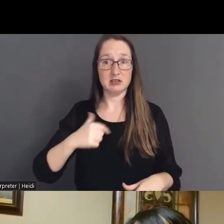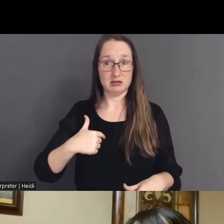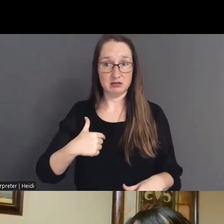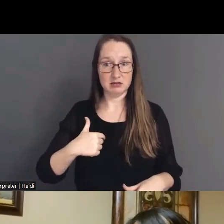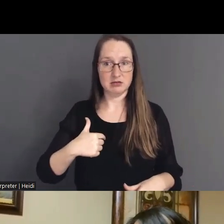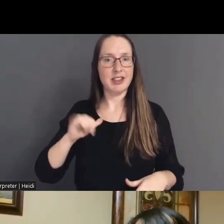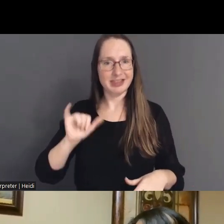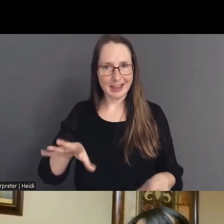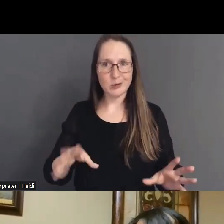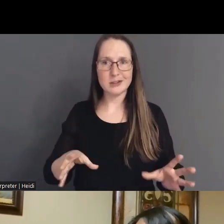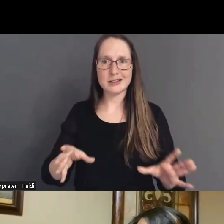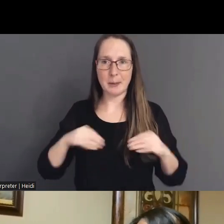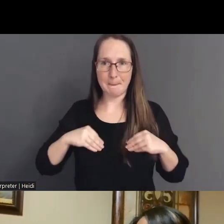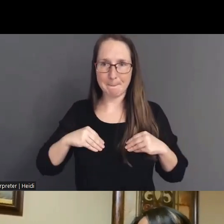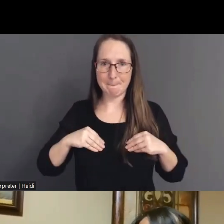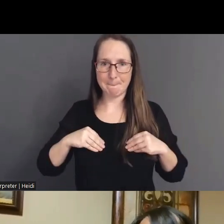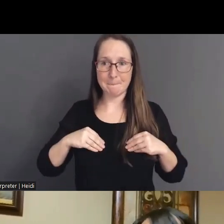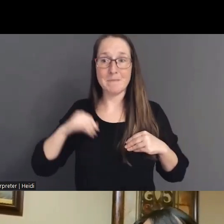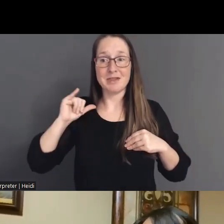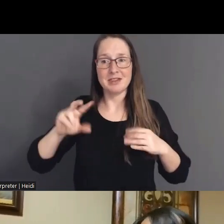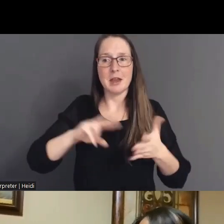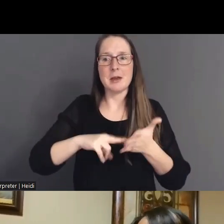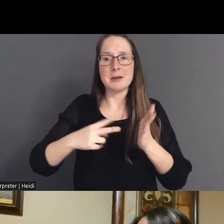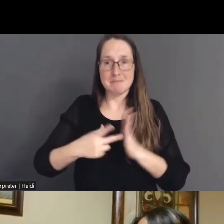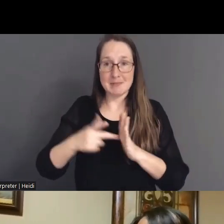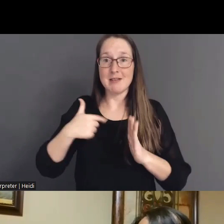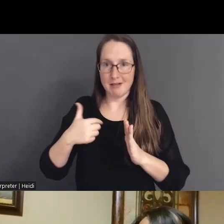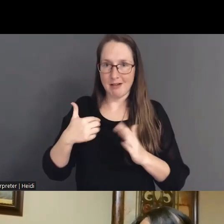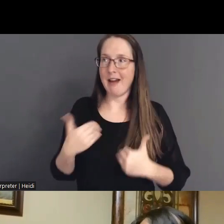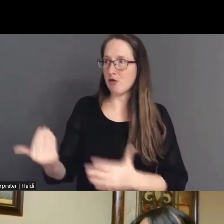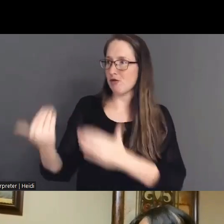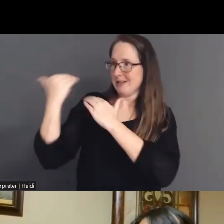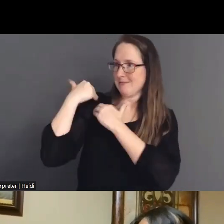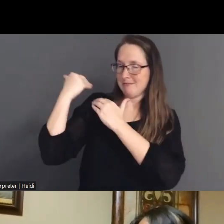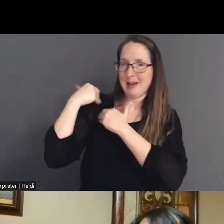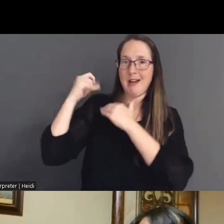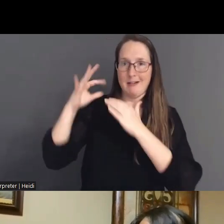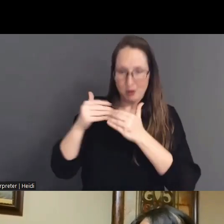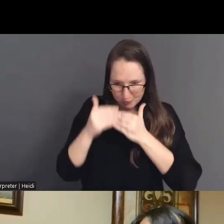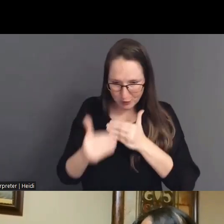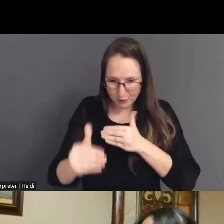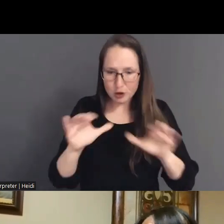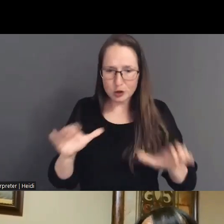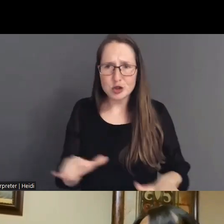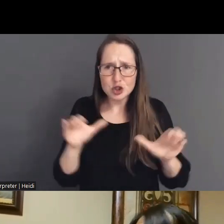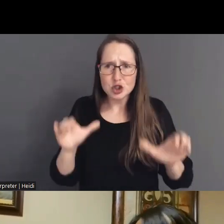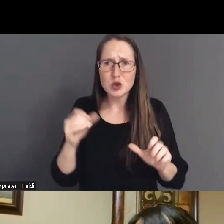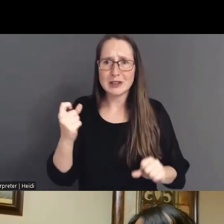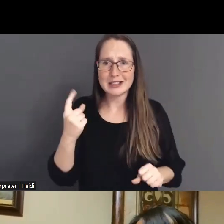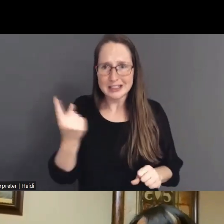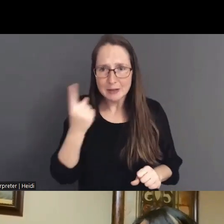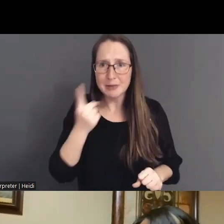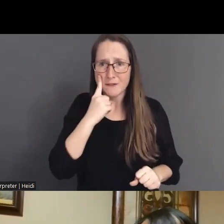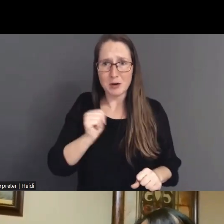was acceptance. And that meant I had a responsibility of moving forward and doing something for myself, advocating